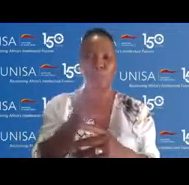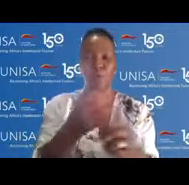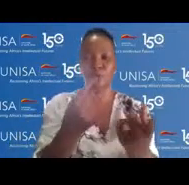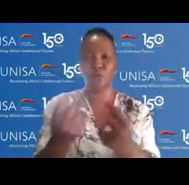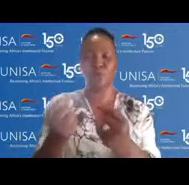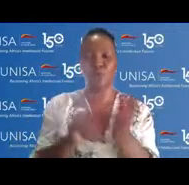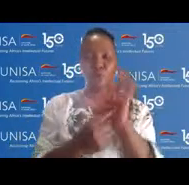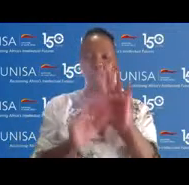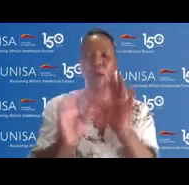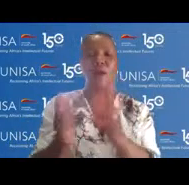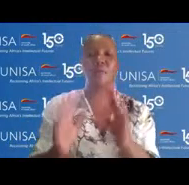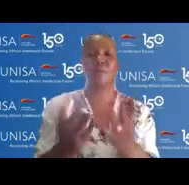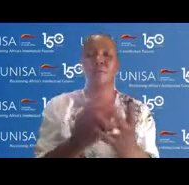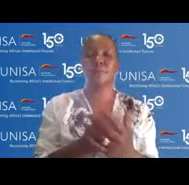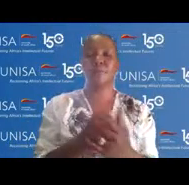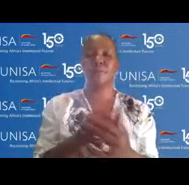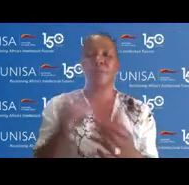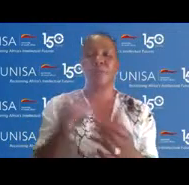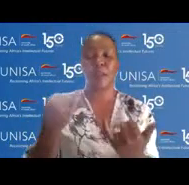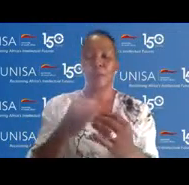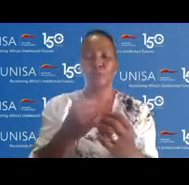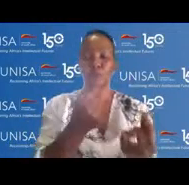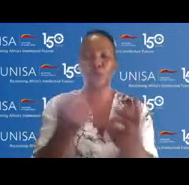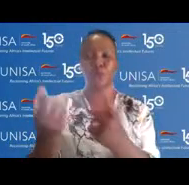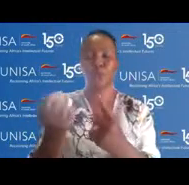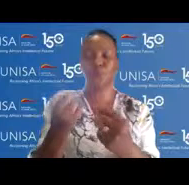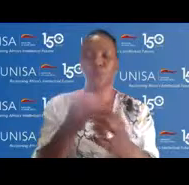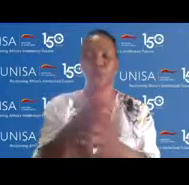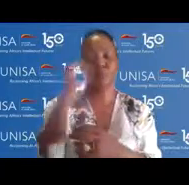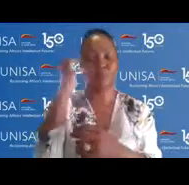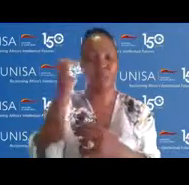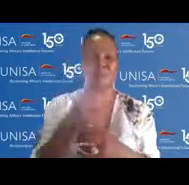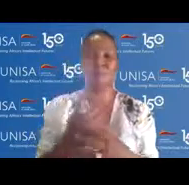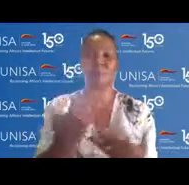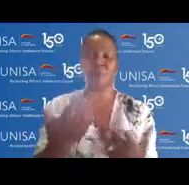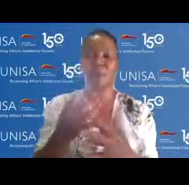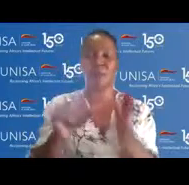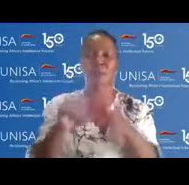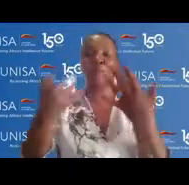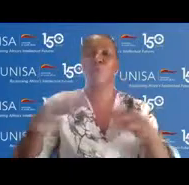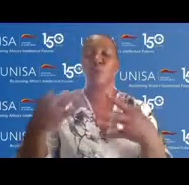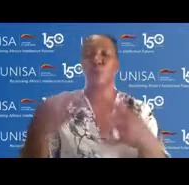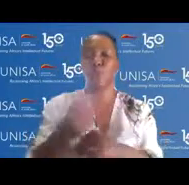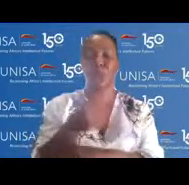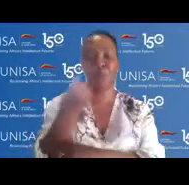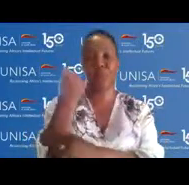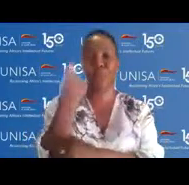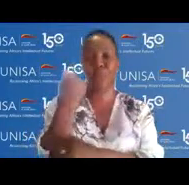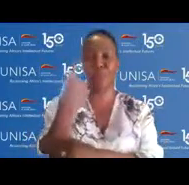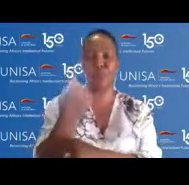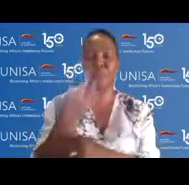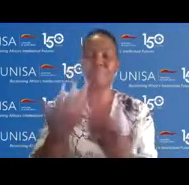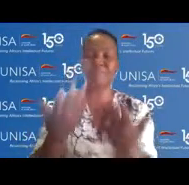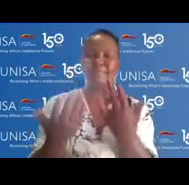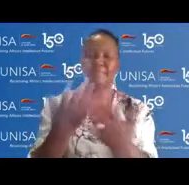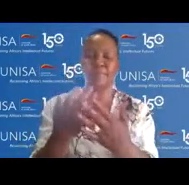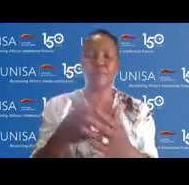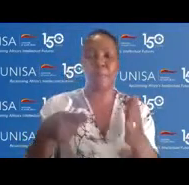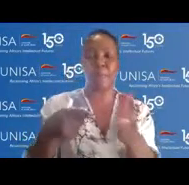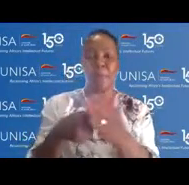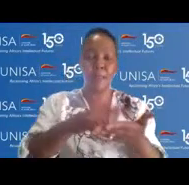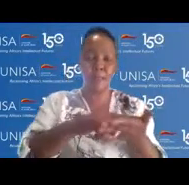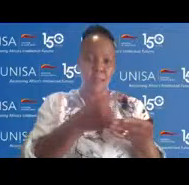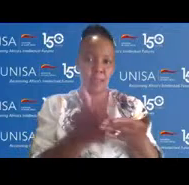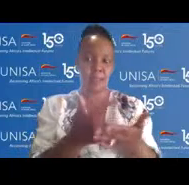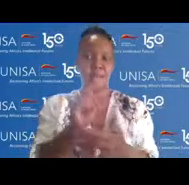we're looking at mobile devices, I think it's quite important that you also understand if you're going to buy a laptop, because that will just make life a